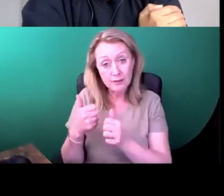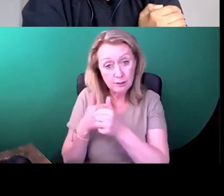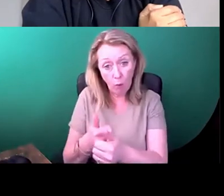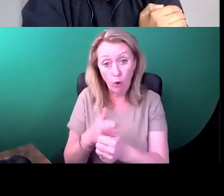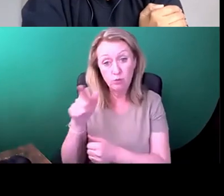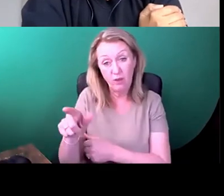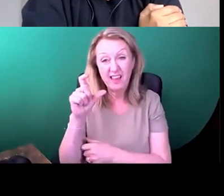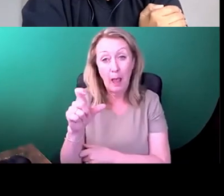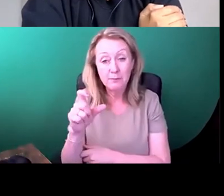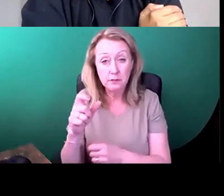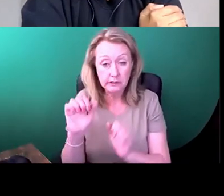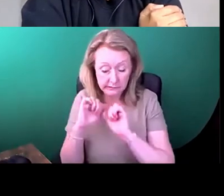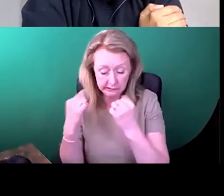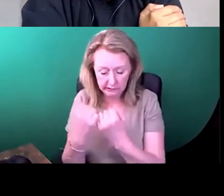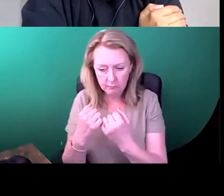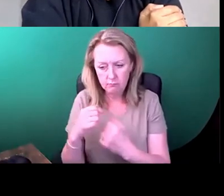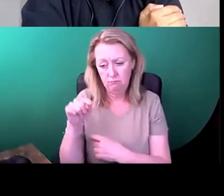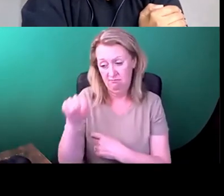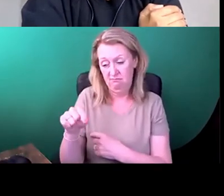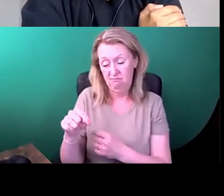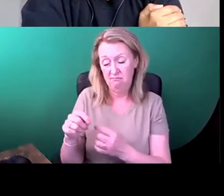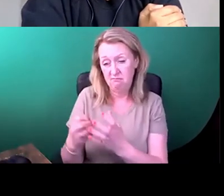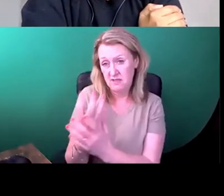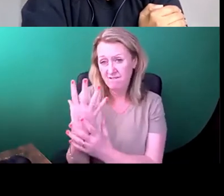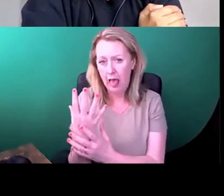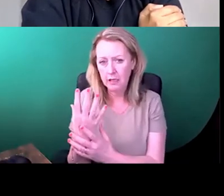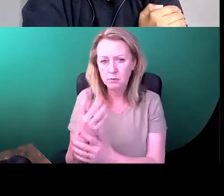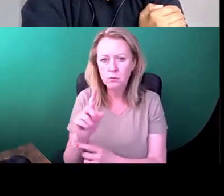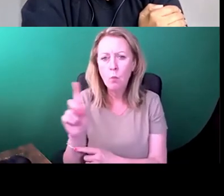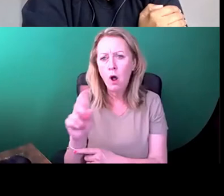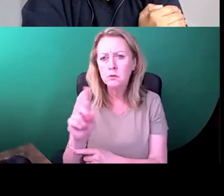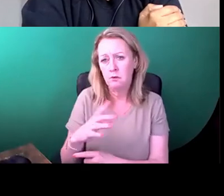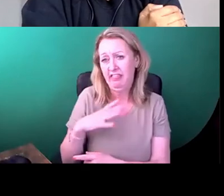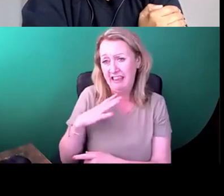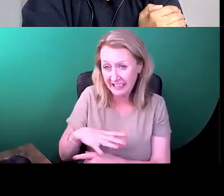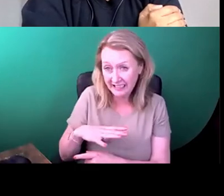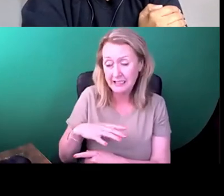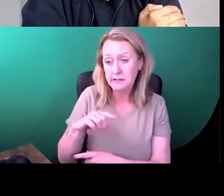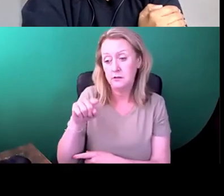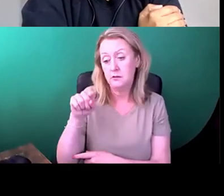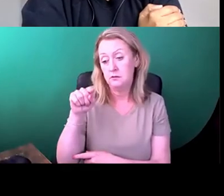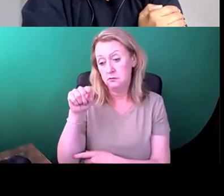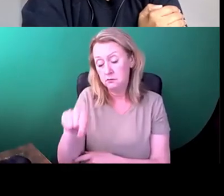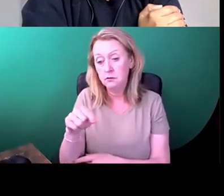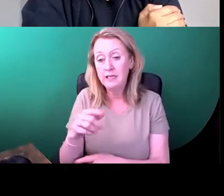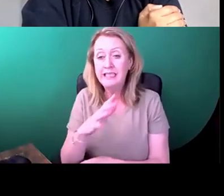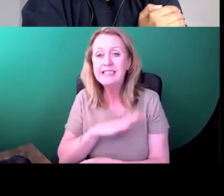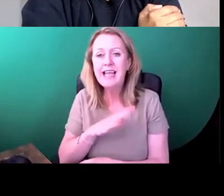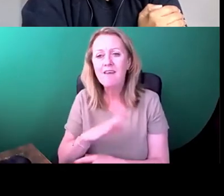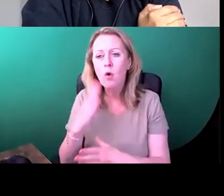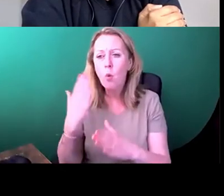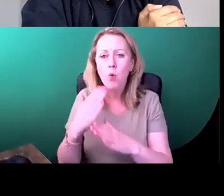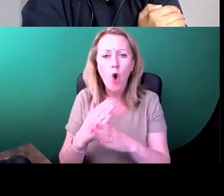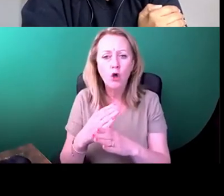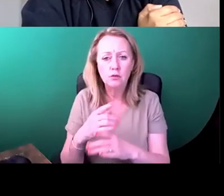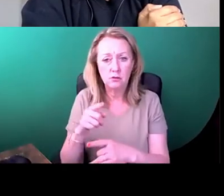teams. The programme that was developed for Andrew was led by the needs and the development of the artists. Staff worked from a place that Andrew